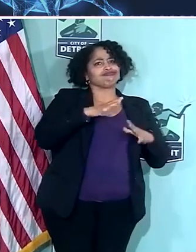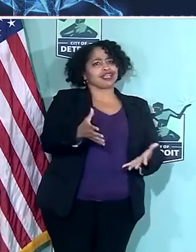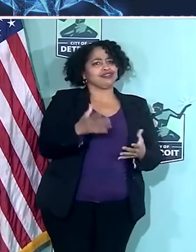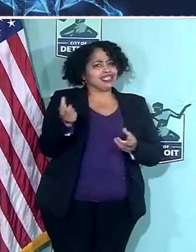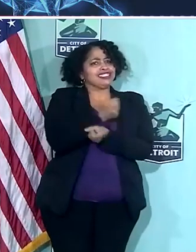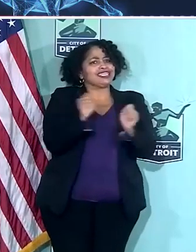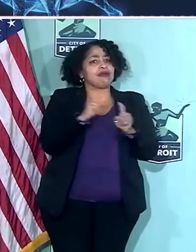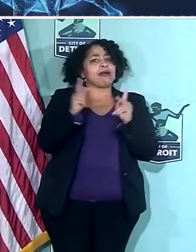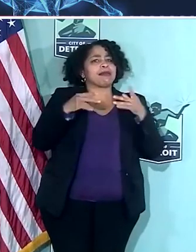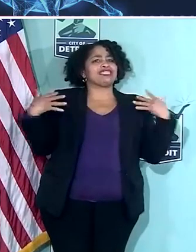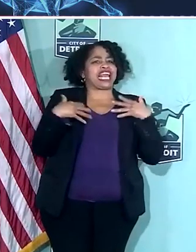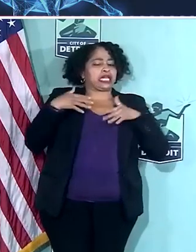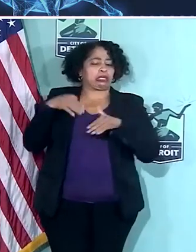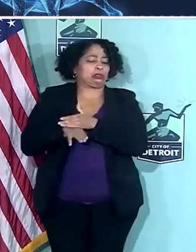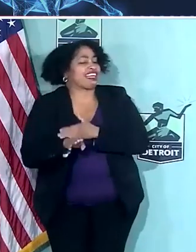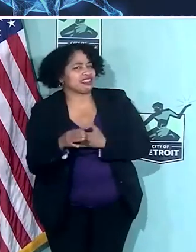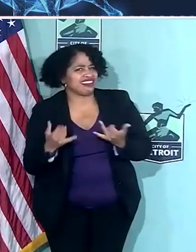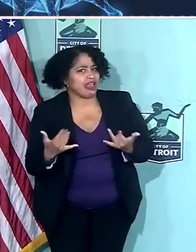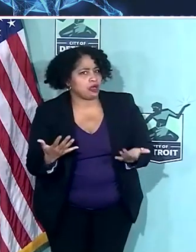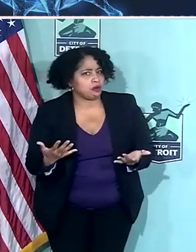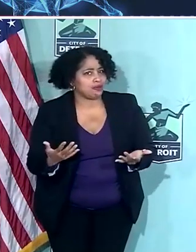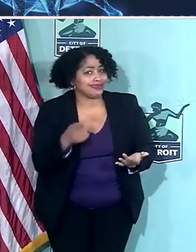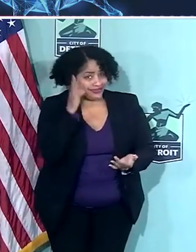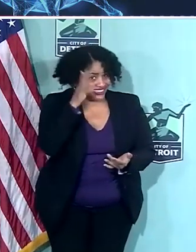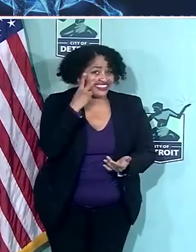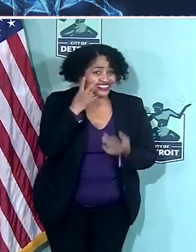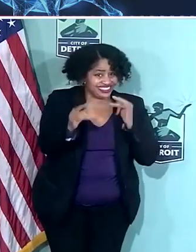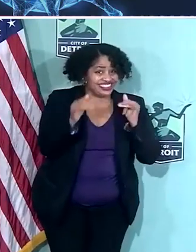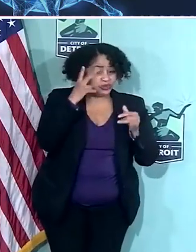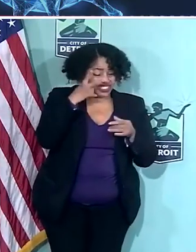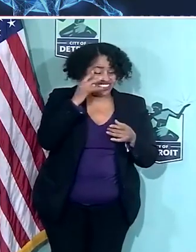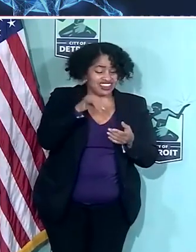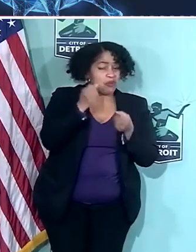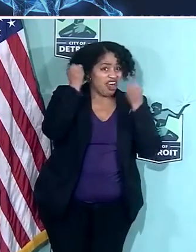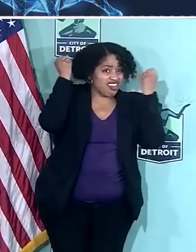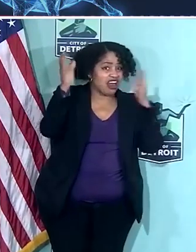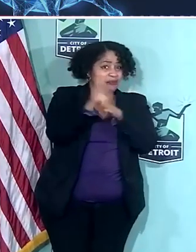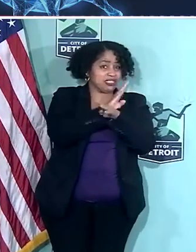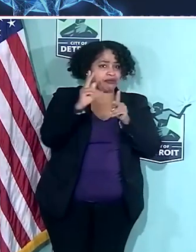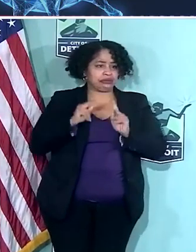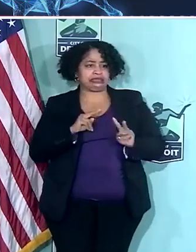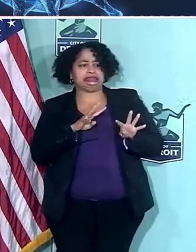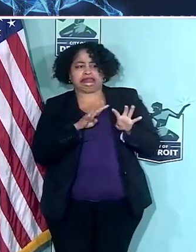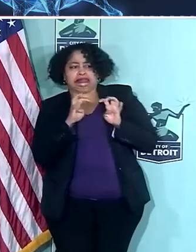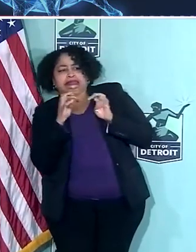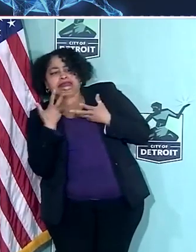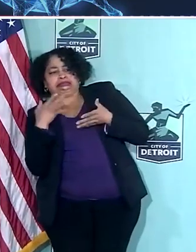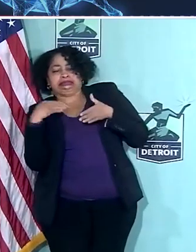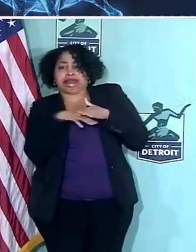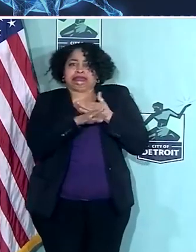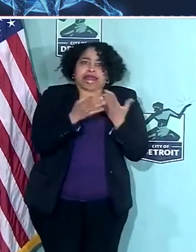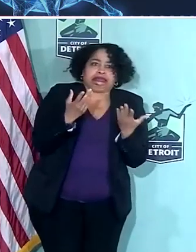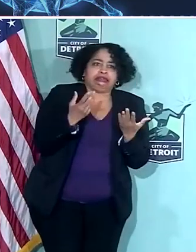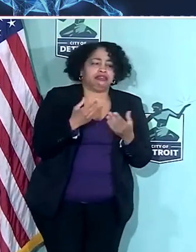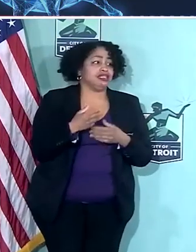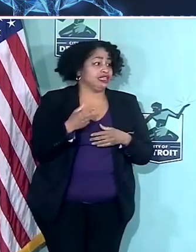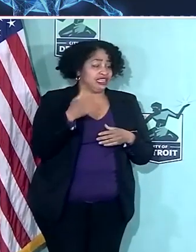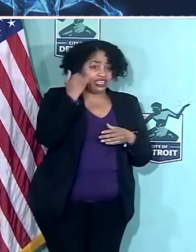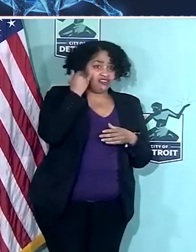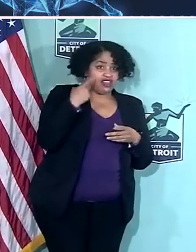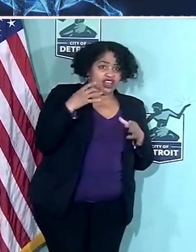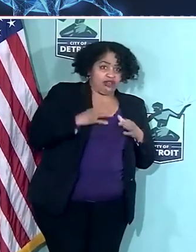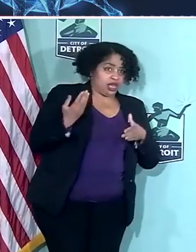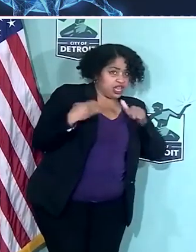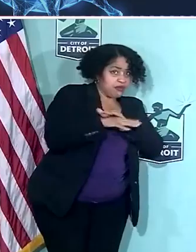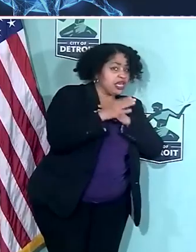people are afraid to go in there. You're going to find that with a lot of your businesses. If you've got customers coming in, I would really encourage